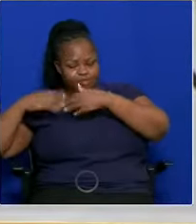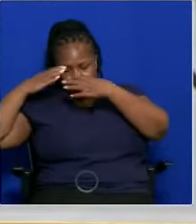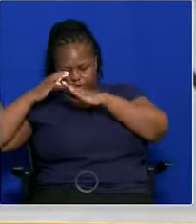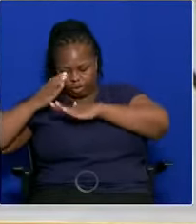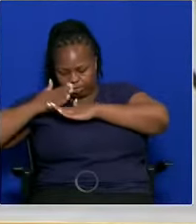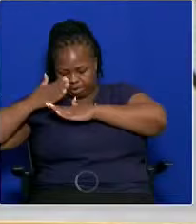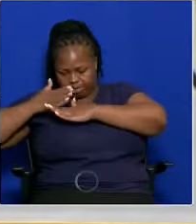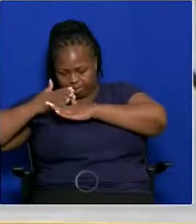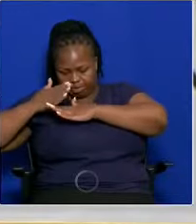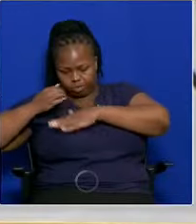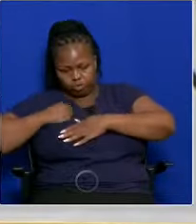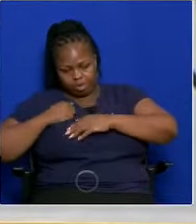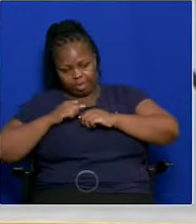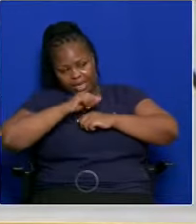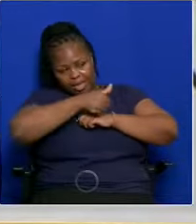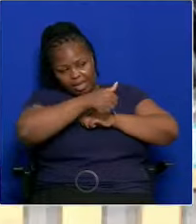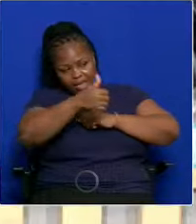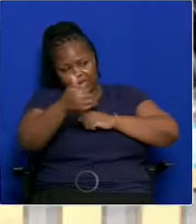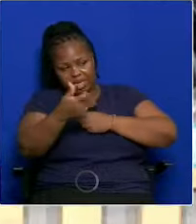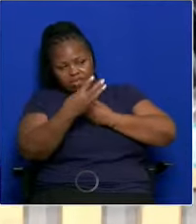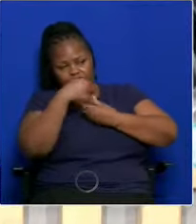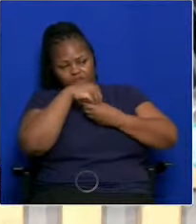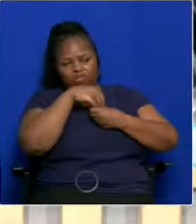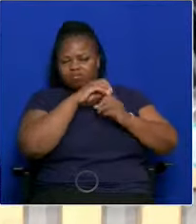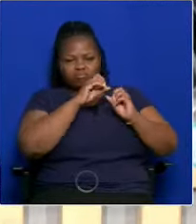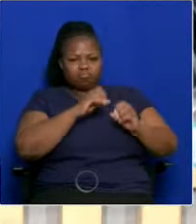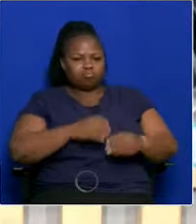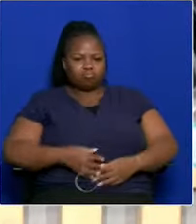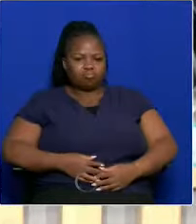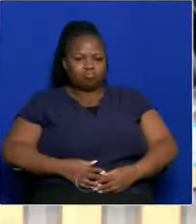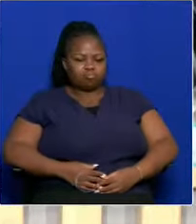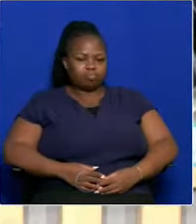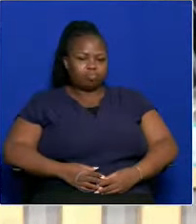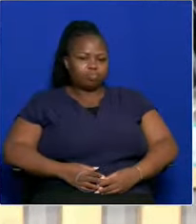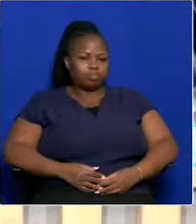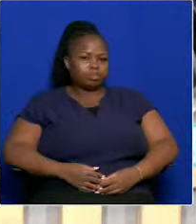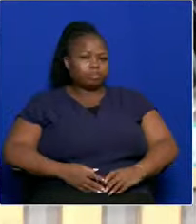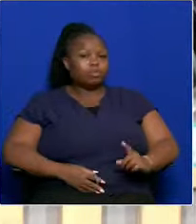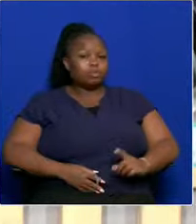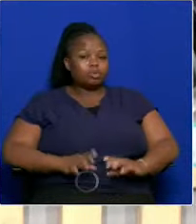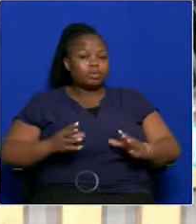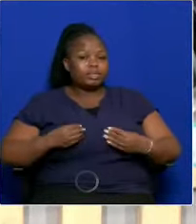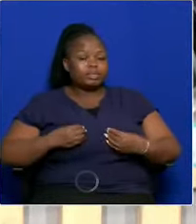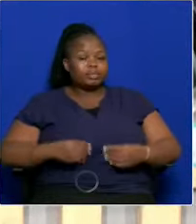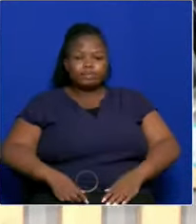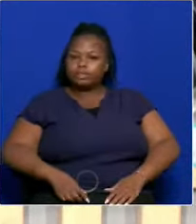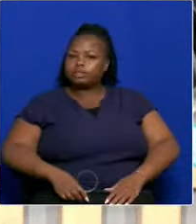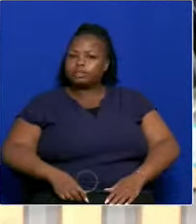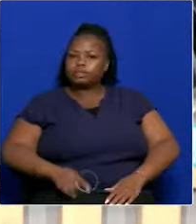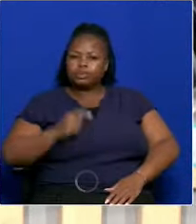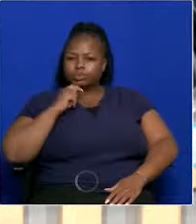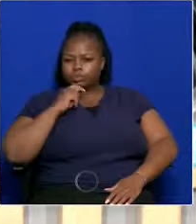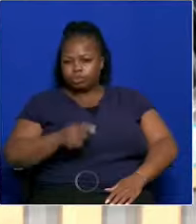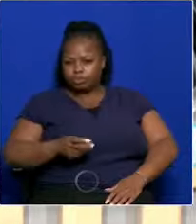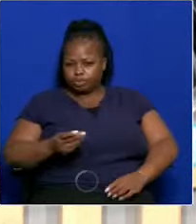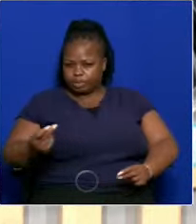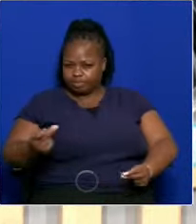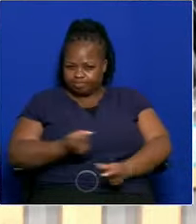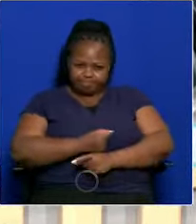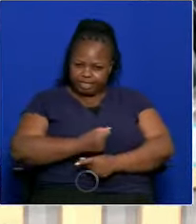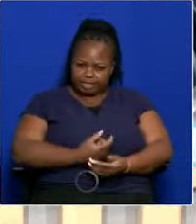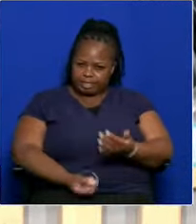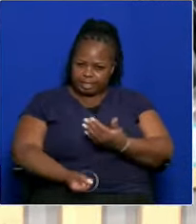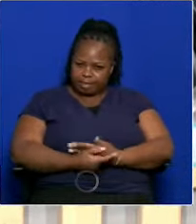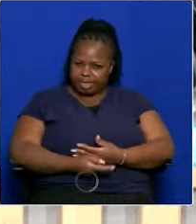in anyone's corner. General, do you accept that it can't be coincidental that it's only